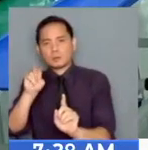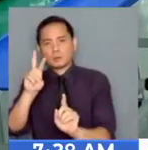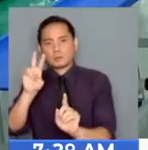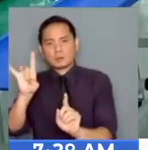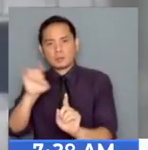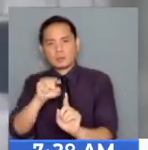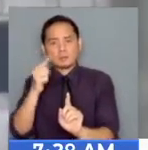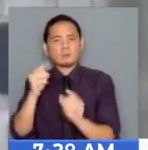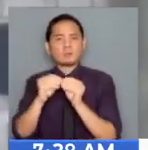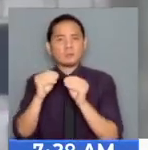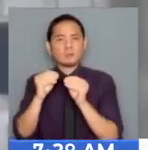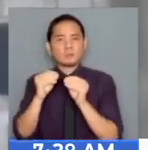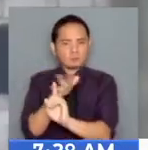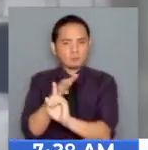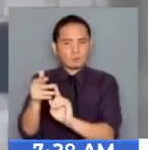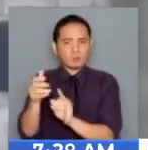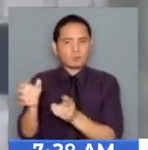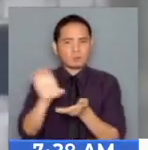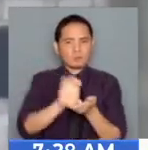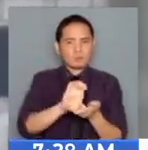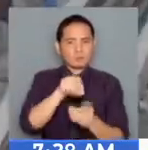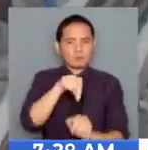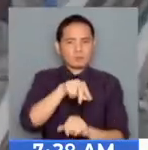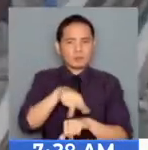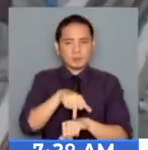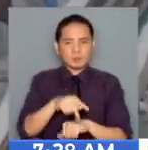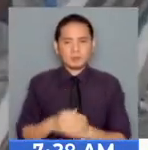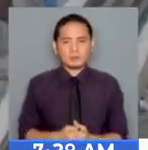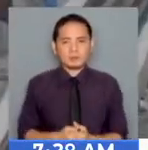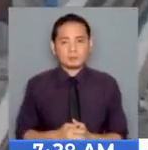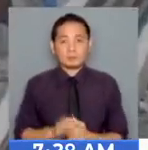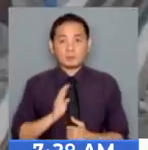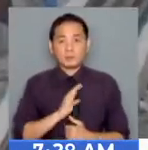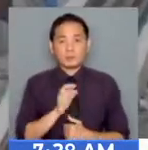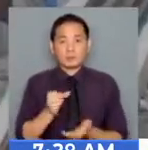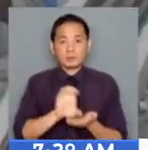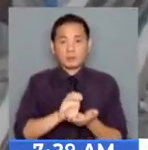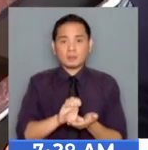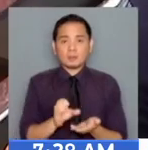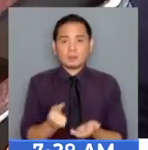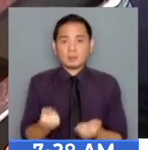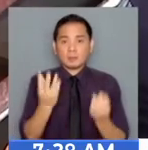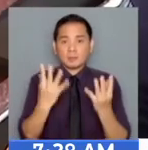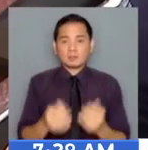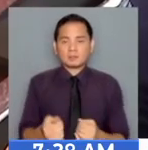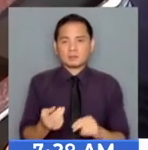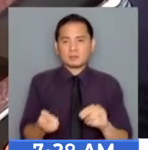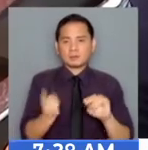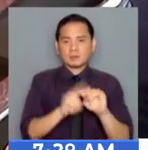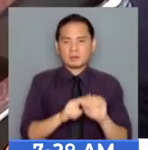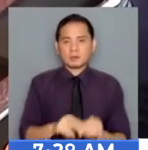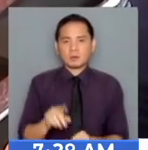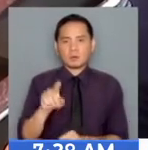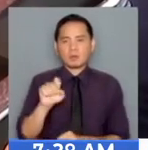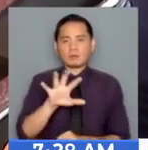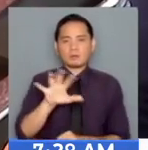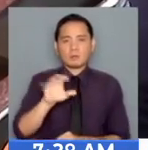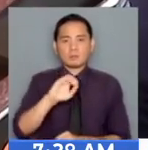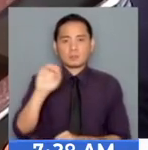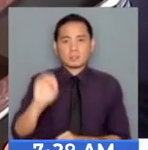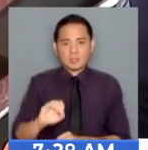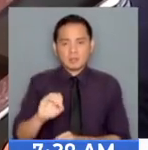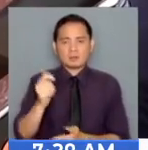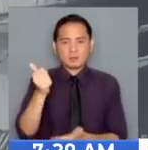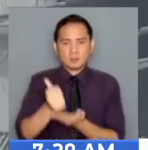I am supportive Investments 155 percent approved investments in the first quarter